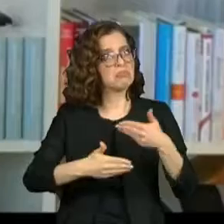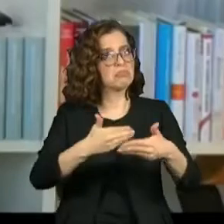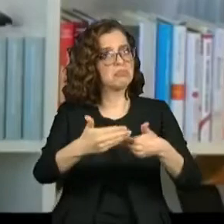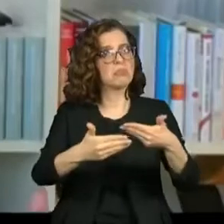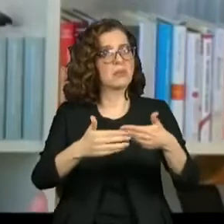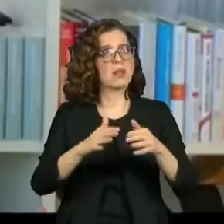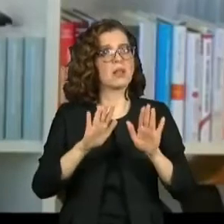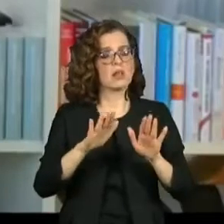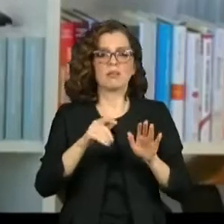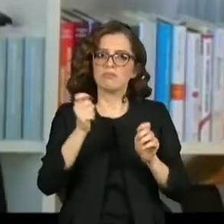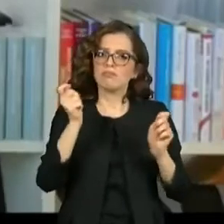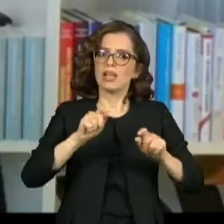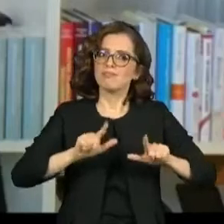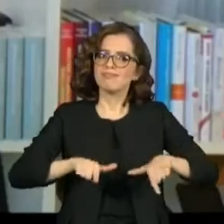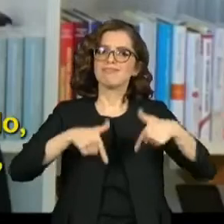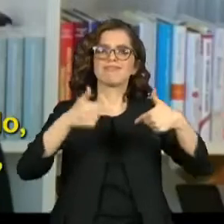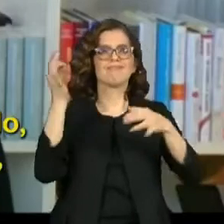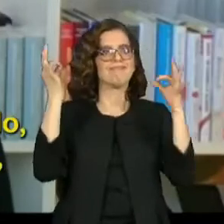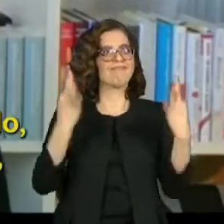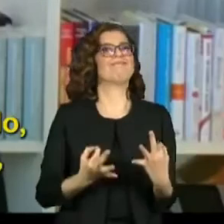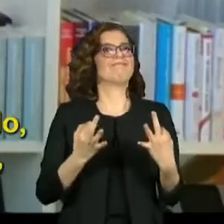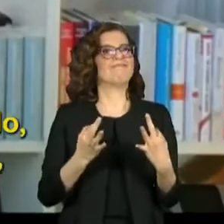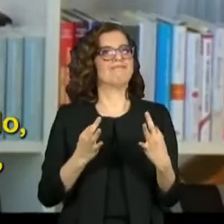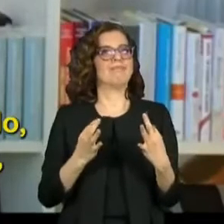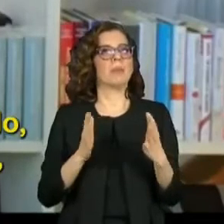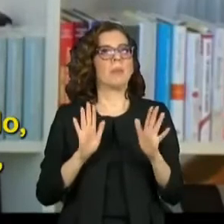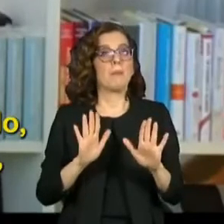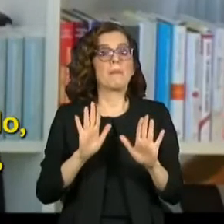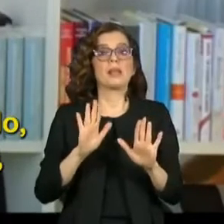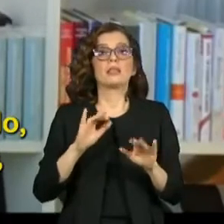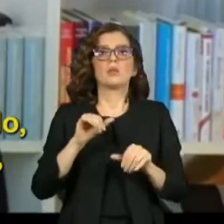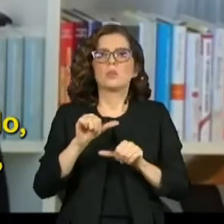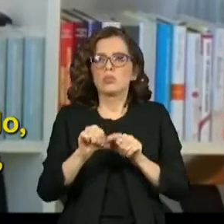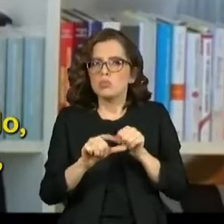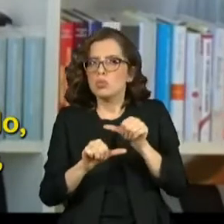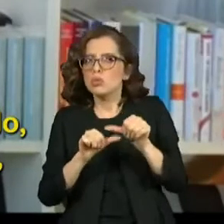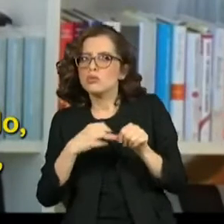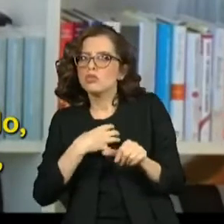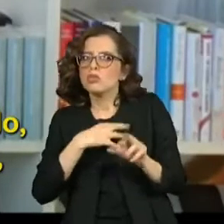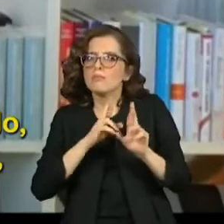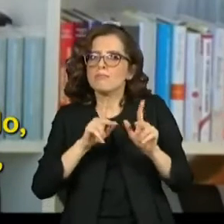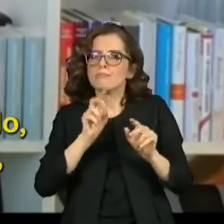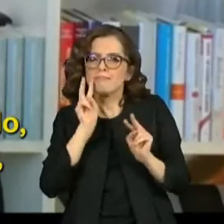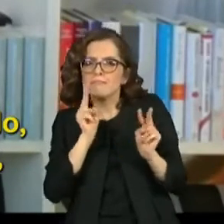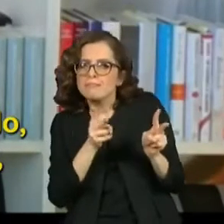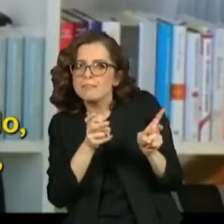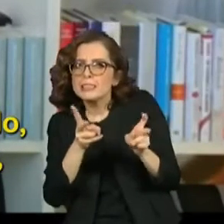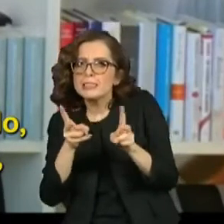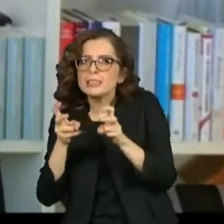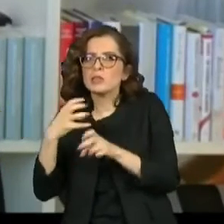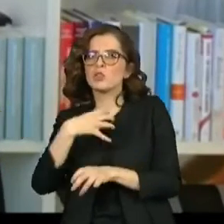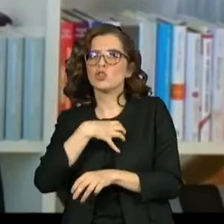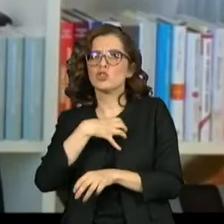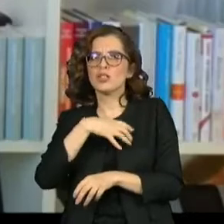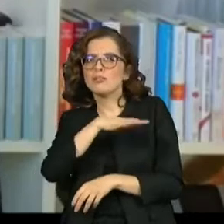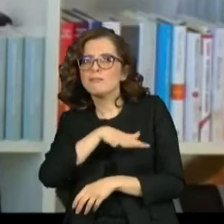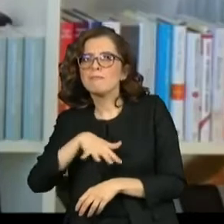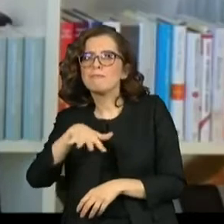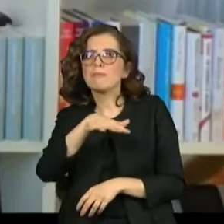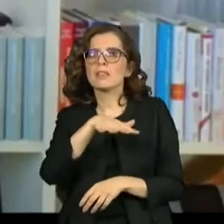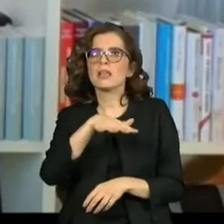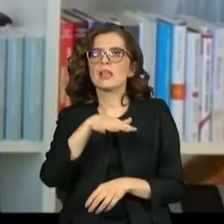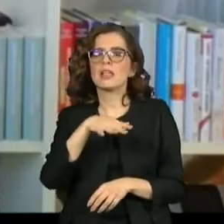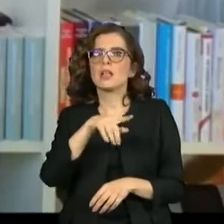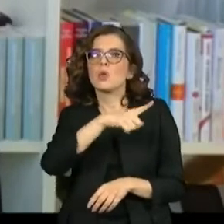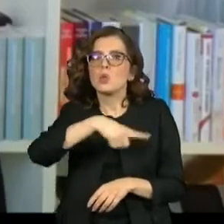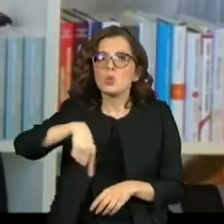And that's a huge achievement. But we're moving into a world, partly because of automation,